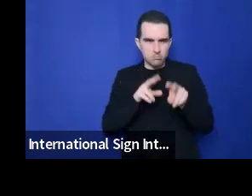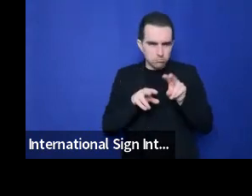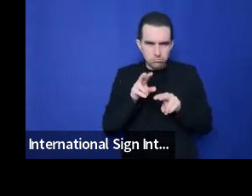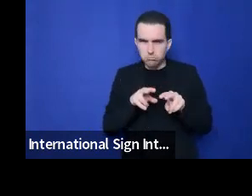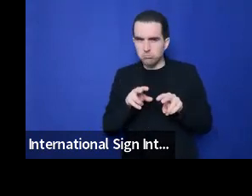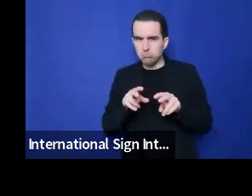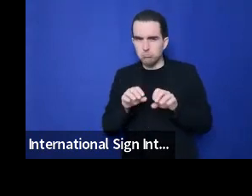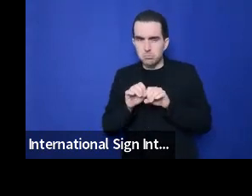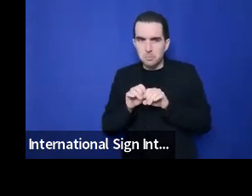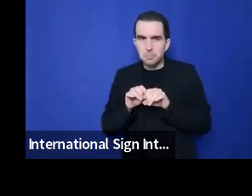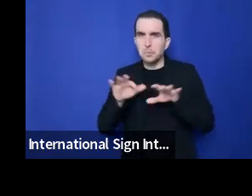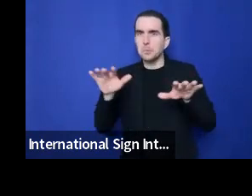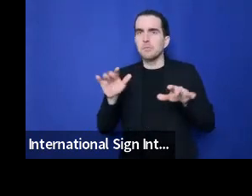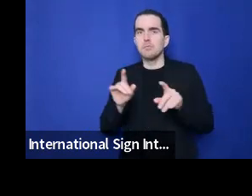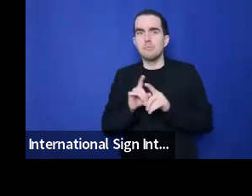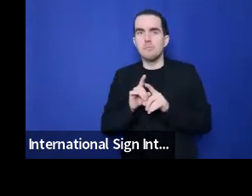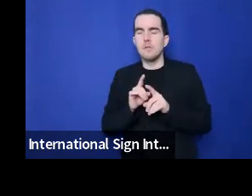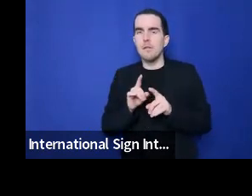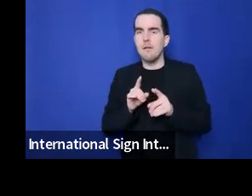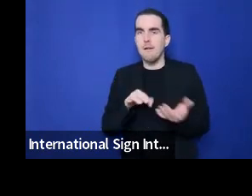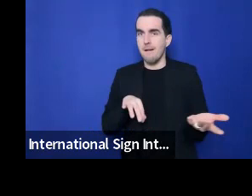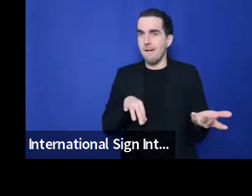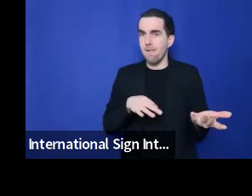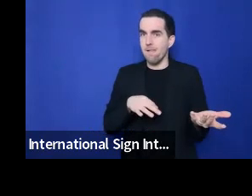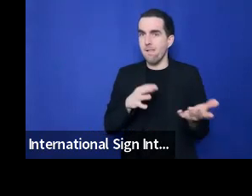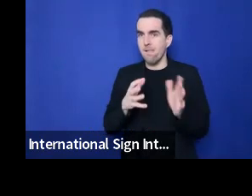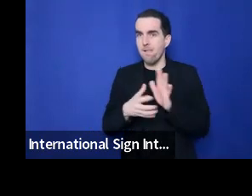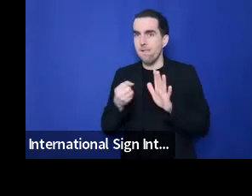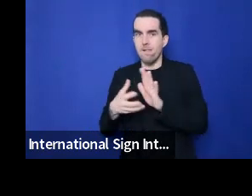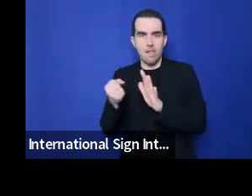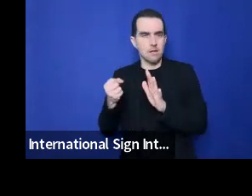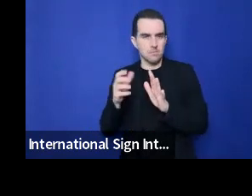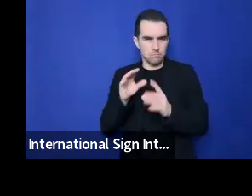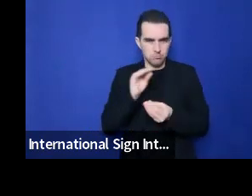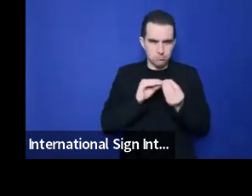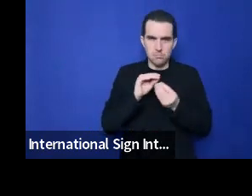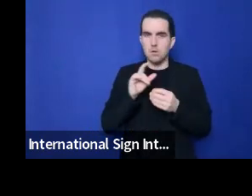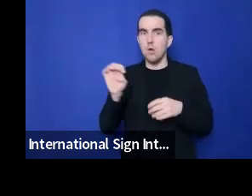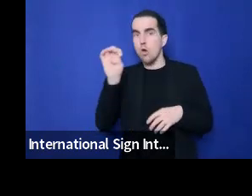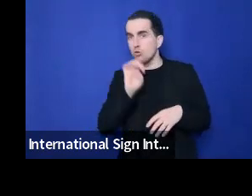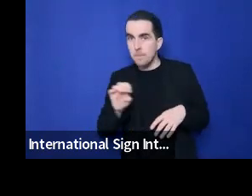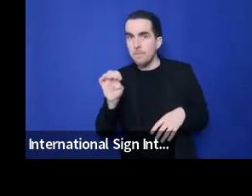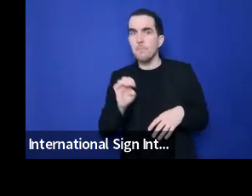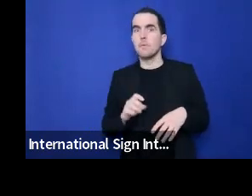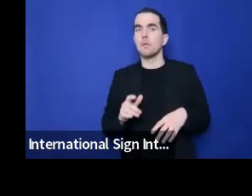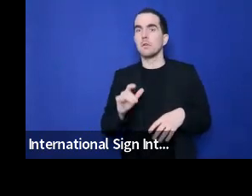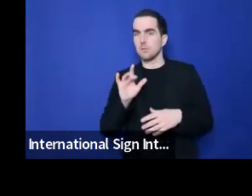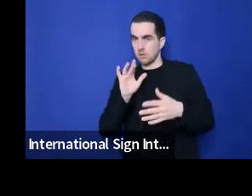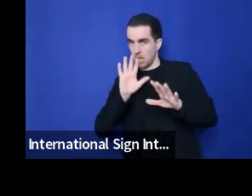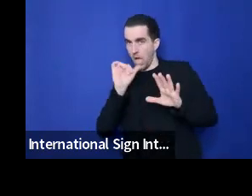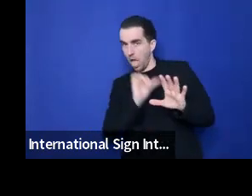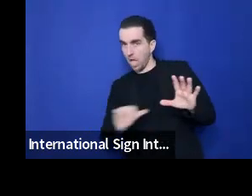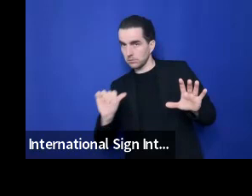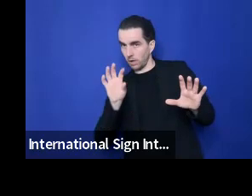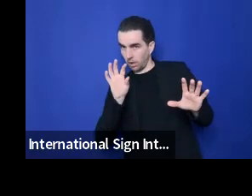paradigm, where we know that the disability assessment do not provide information on the support needed. But it